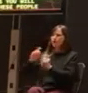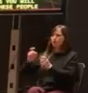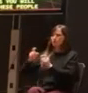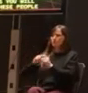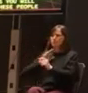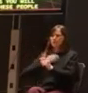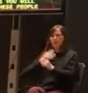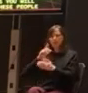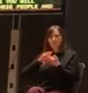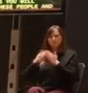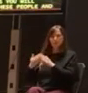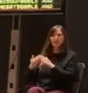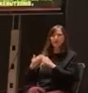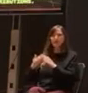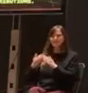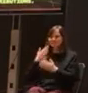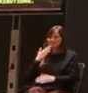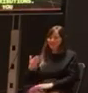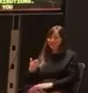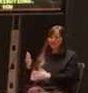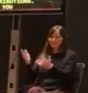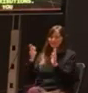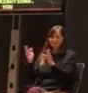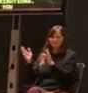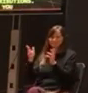contributions. Thank you.